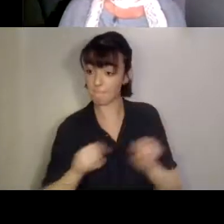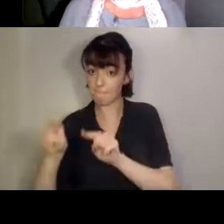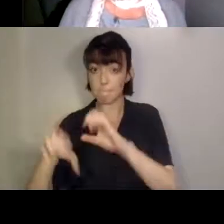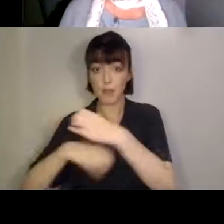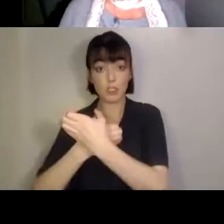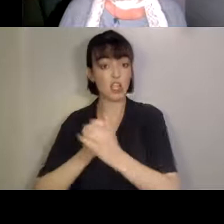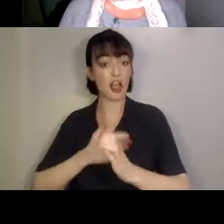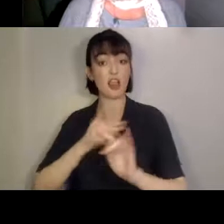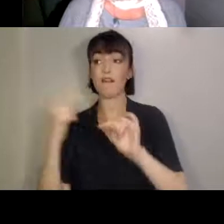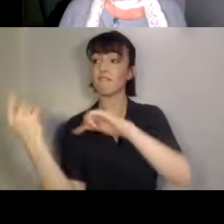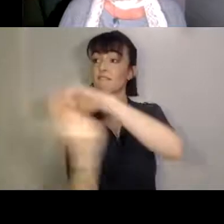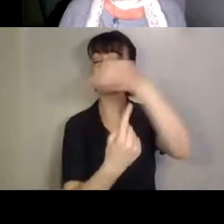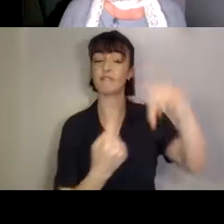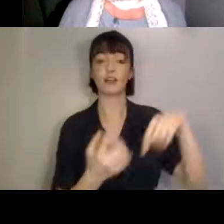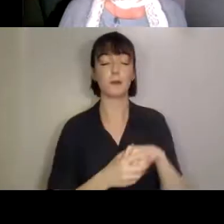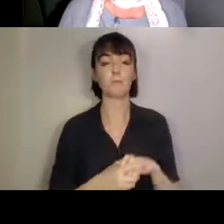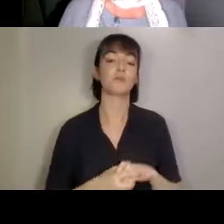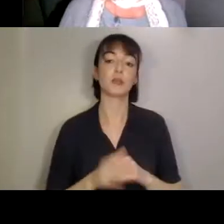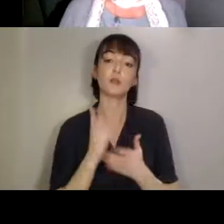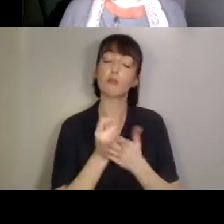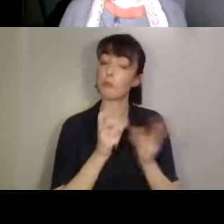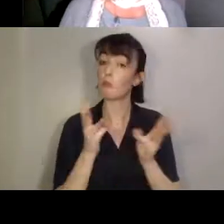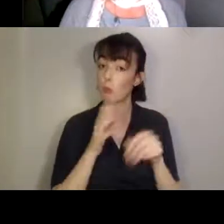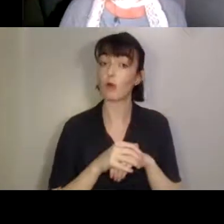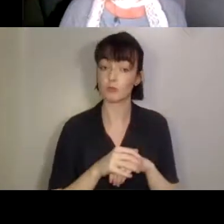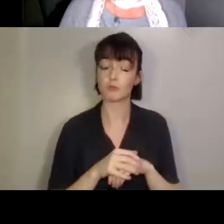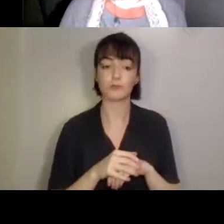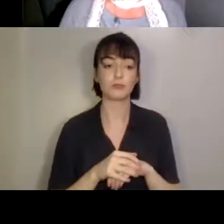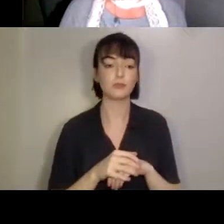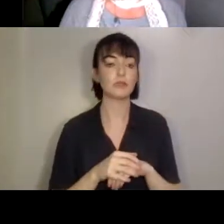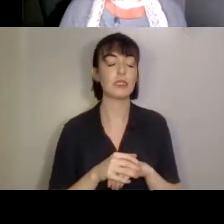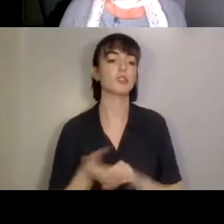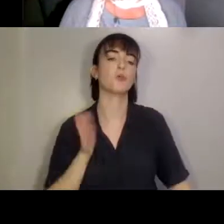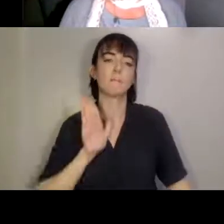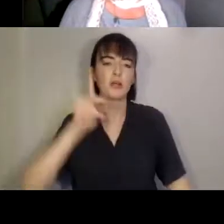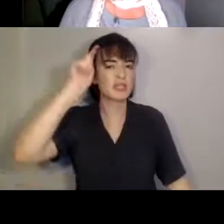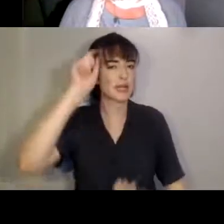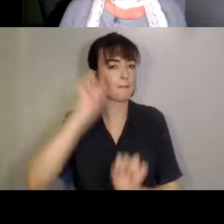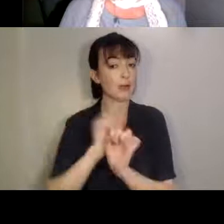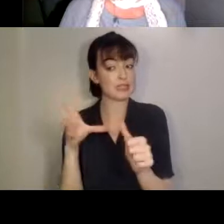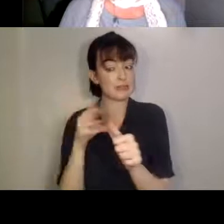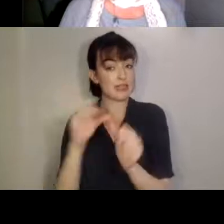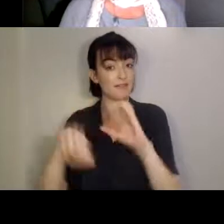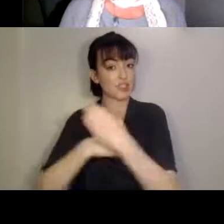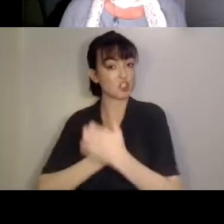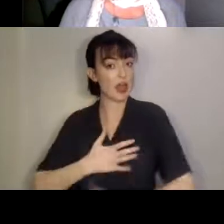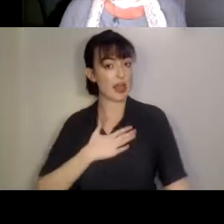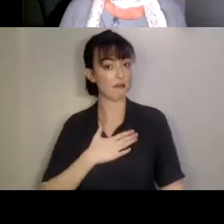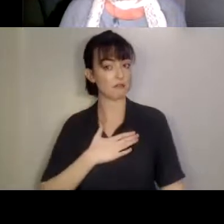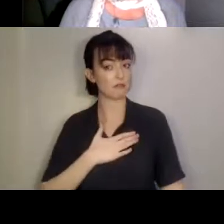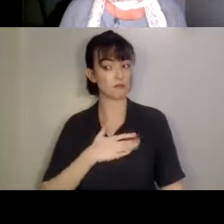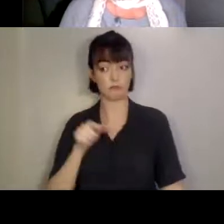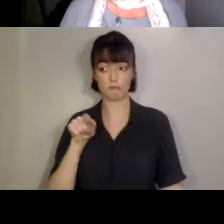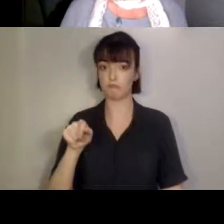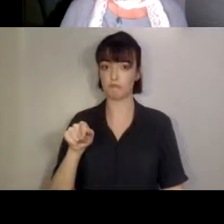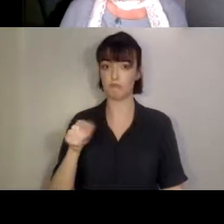it will and sometimes it won't. We need to think about other things that are specific to the child. So, what is their exposure to sign